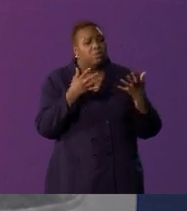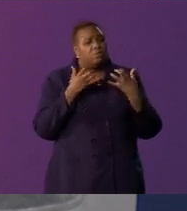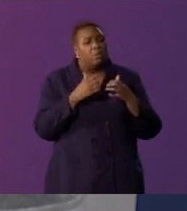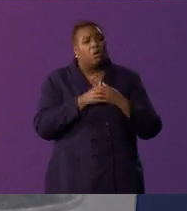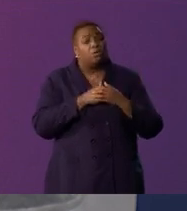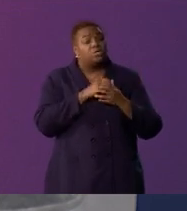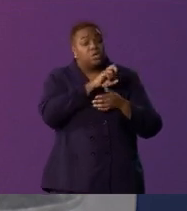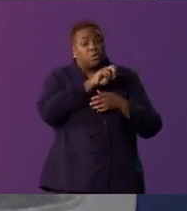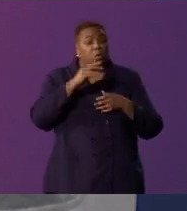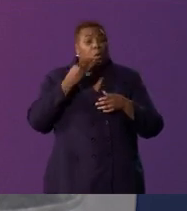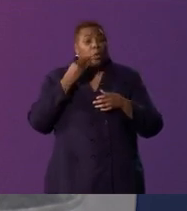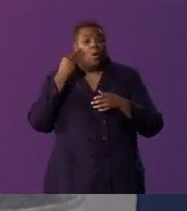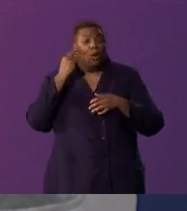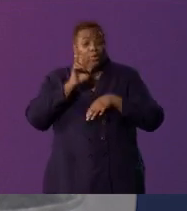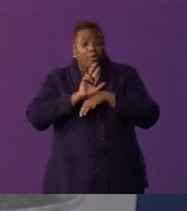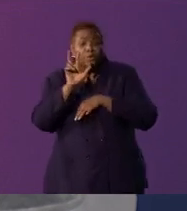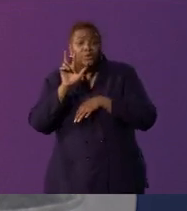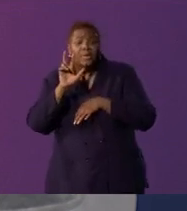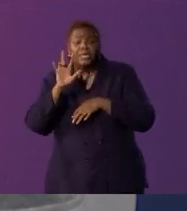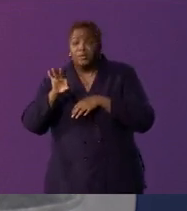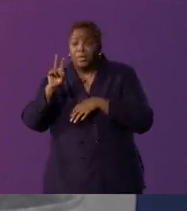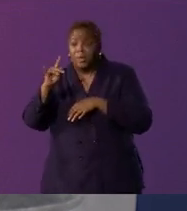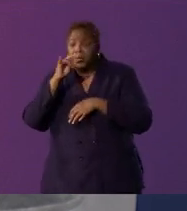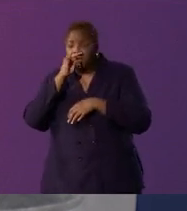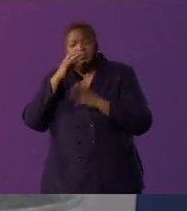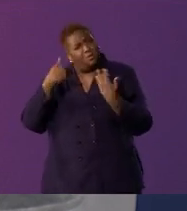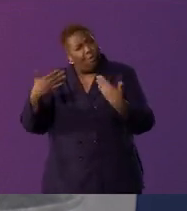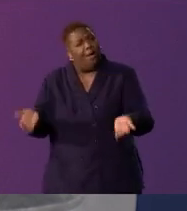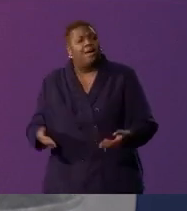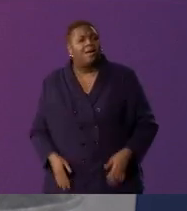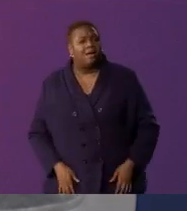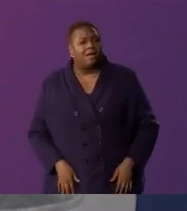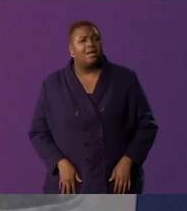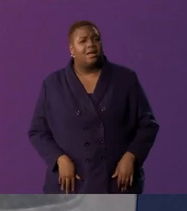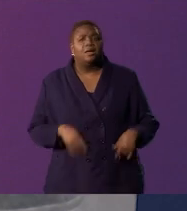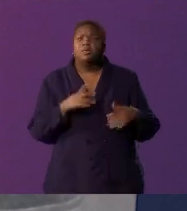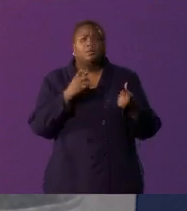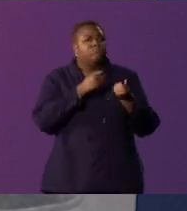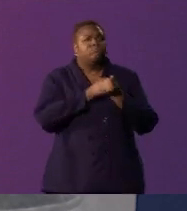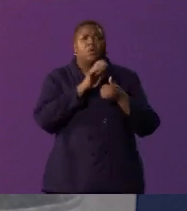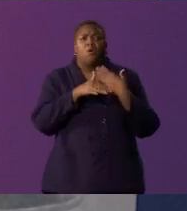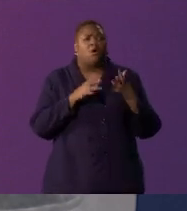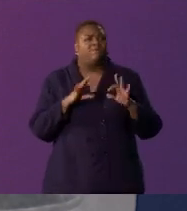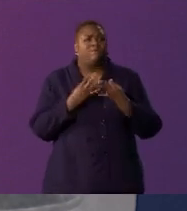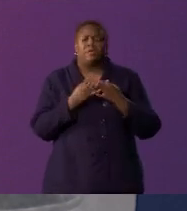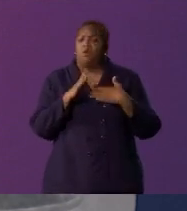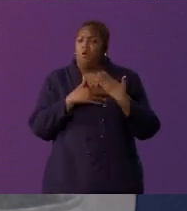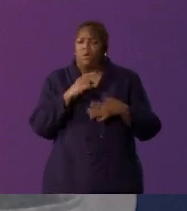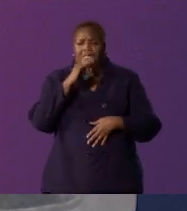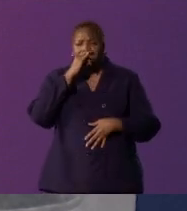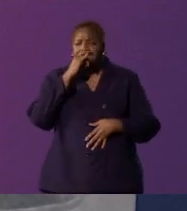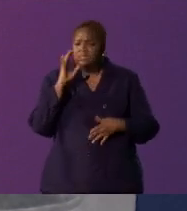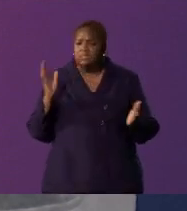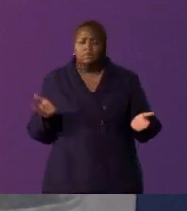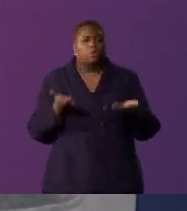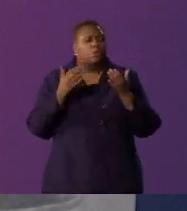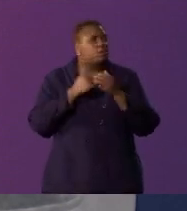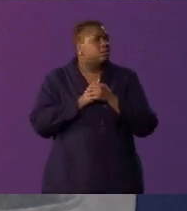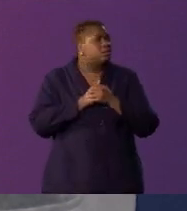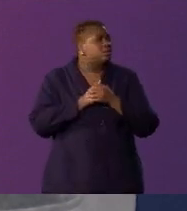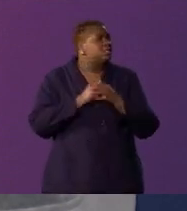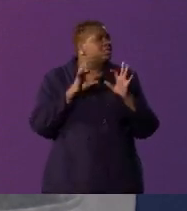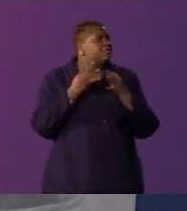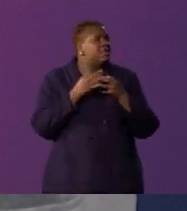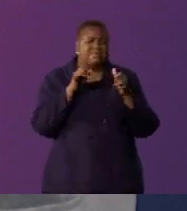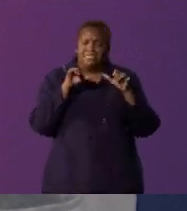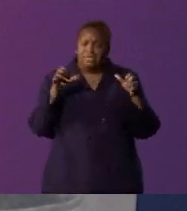home by 3 p.m. to pick up your kids in the school bus? Go for it. All for families, okay? I'm all for kids, all for families to